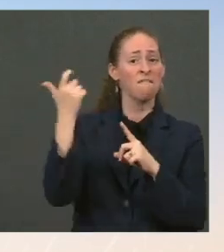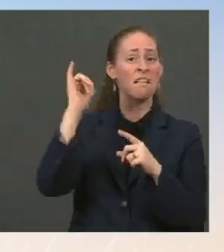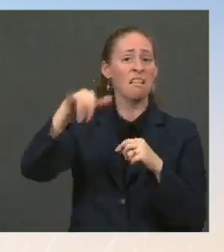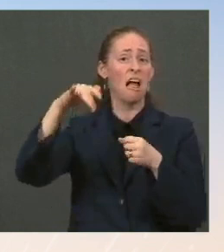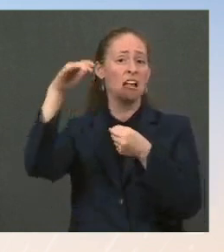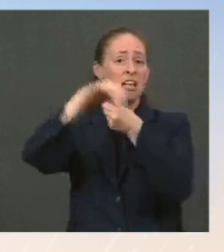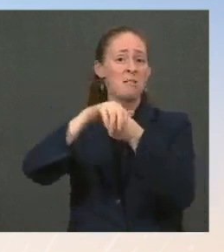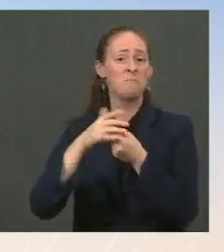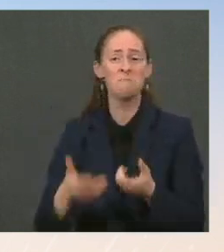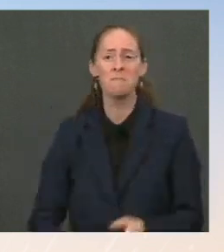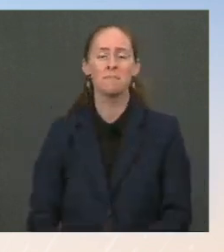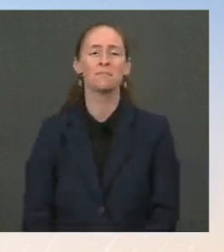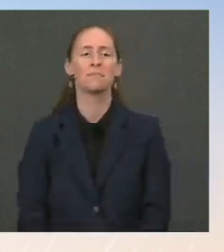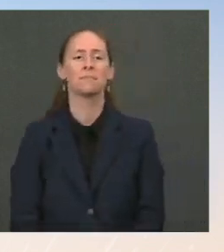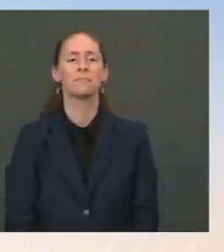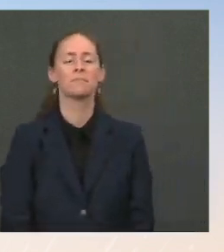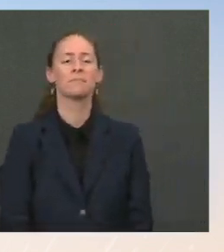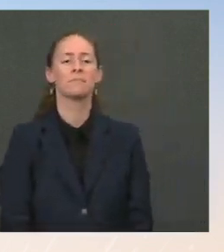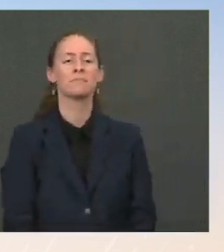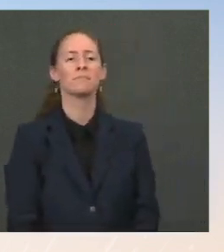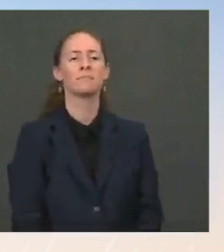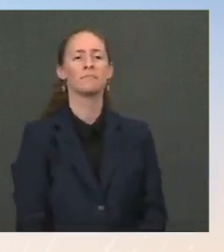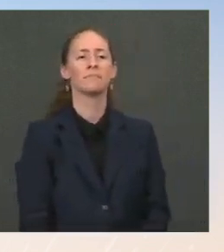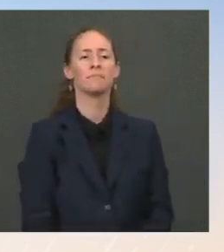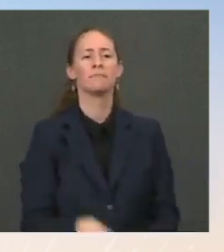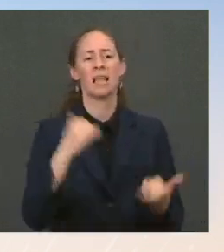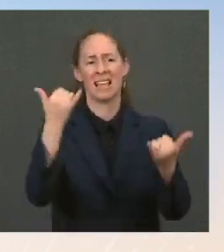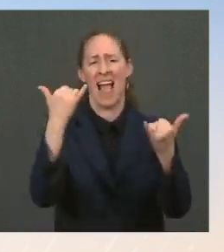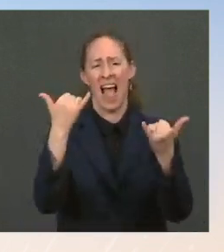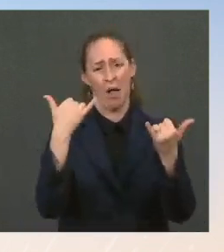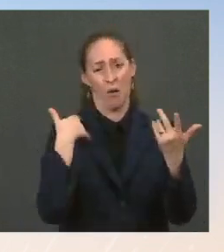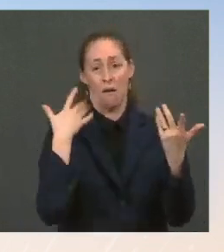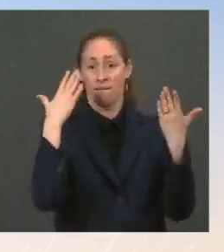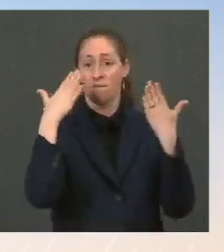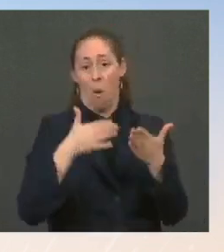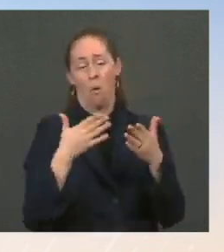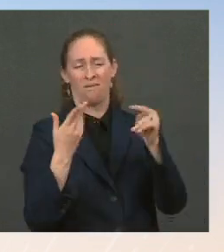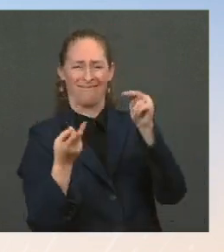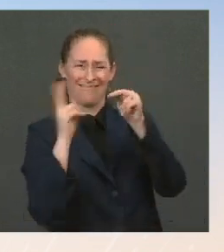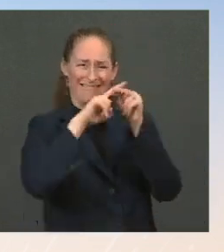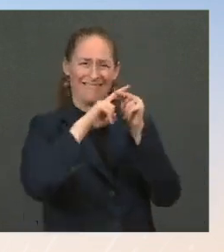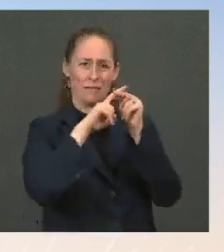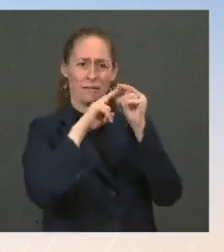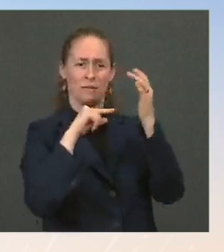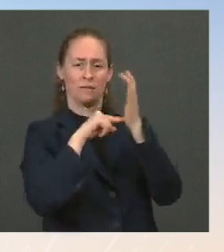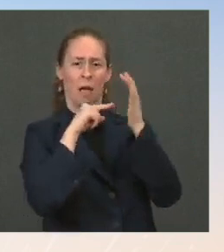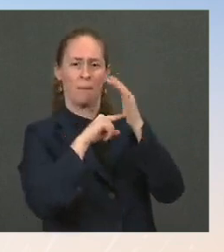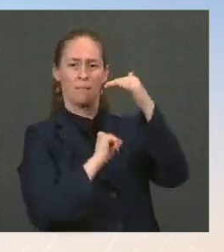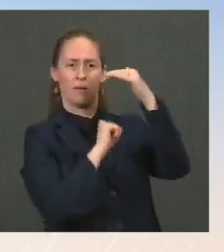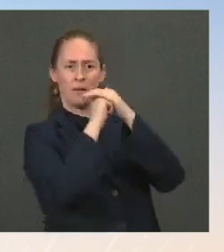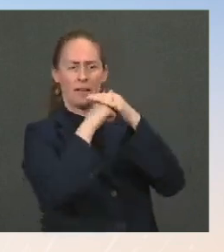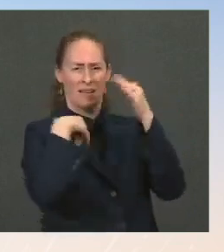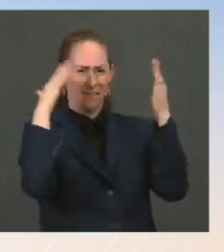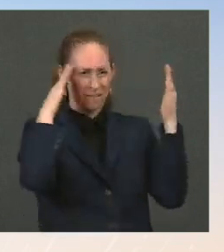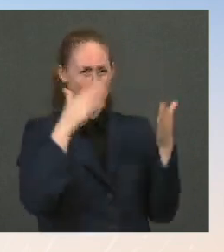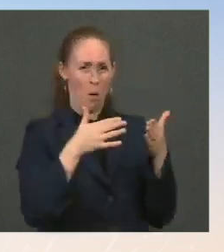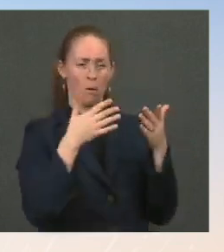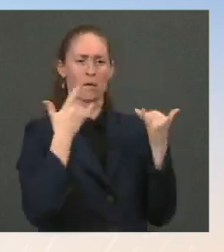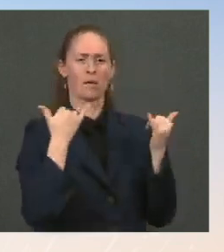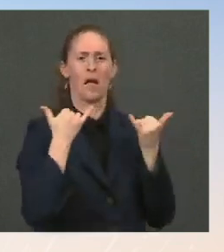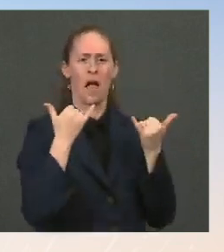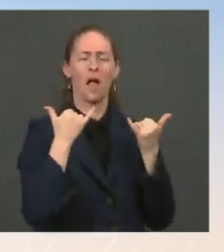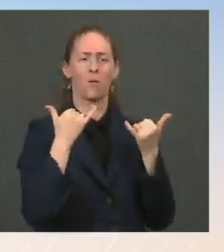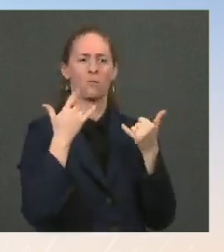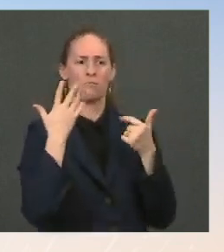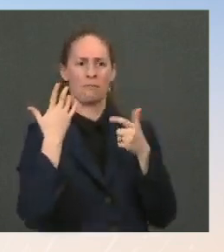our focus is on raising the debt ceiling and the limited amount of time we have left to do that and do it without impacting the